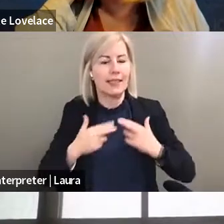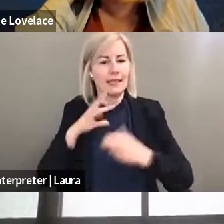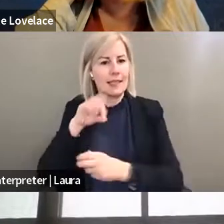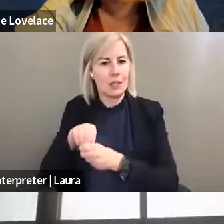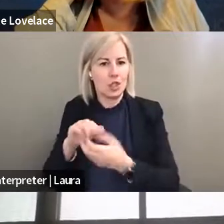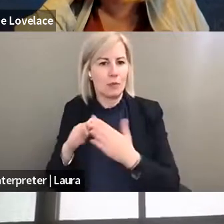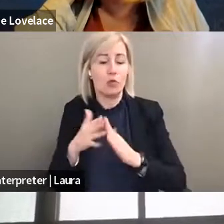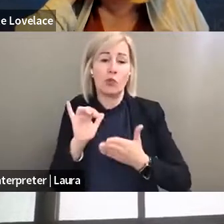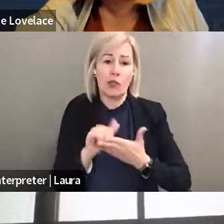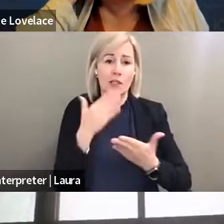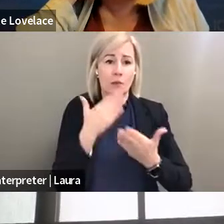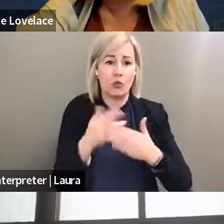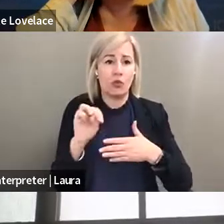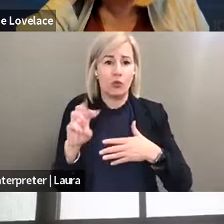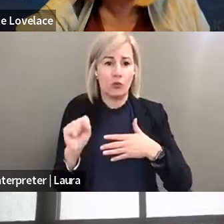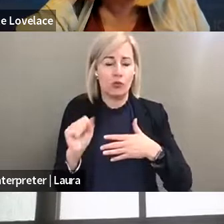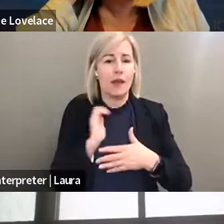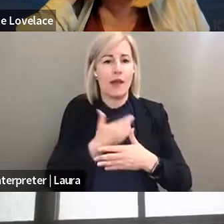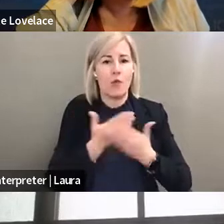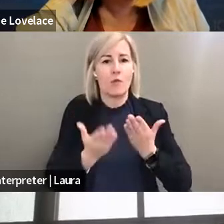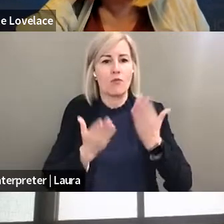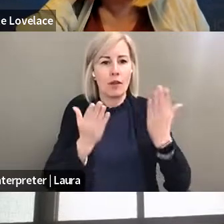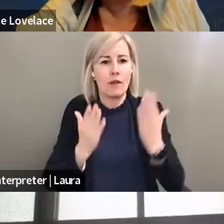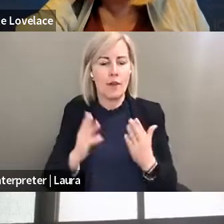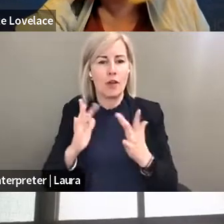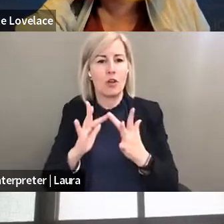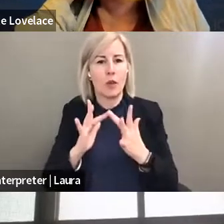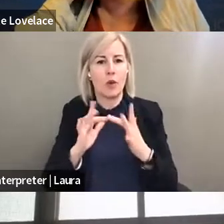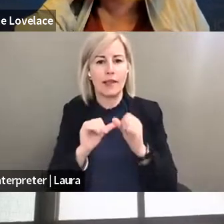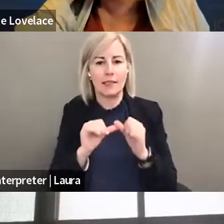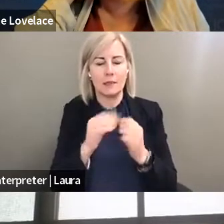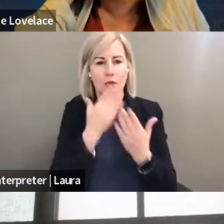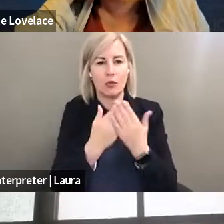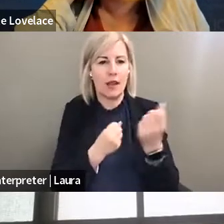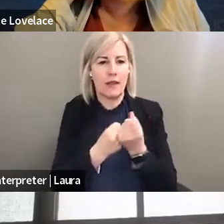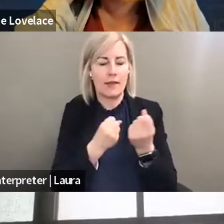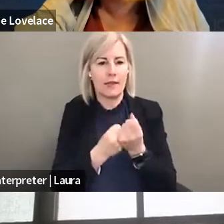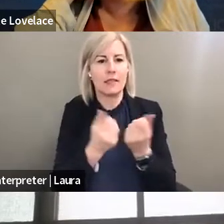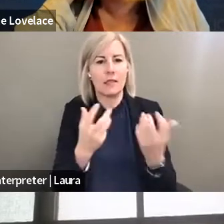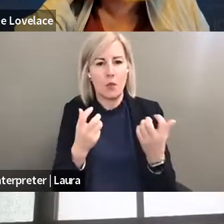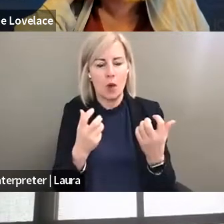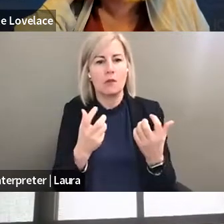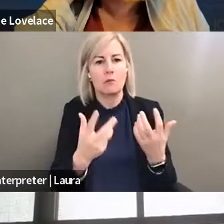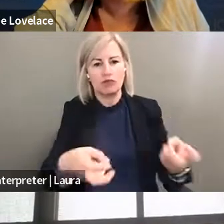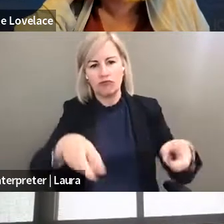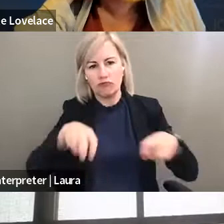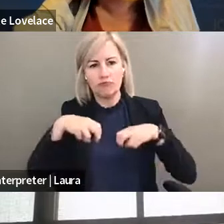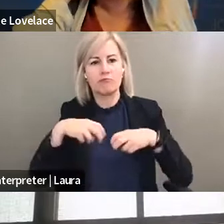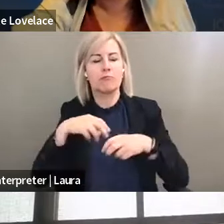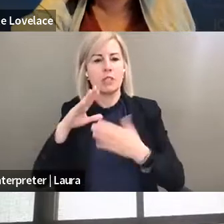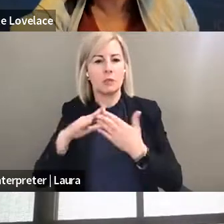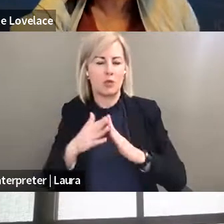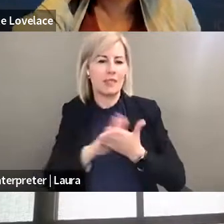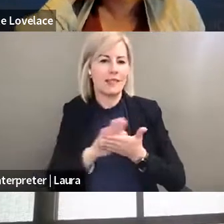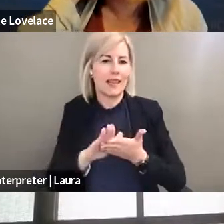So that is some good news. You know, our provider network continues to be good advocates for folks and want folks to live in the community. So that was nice to see that there's